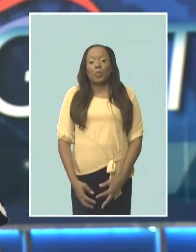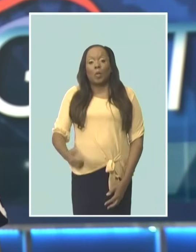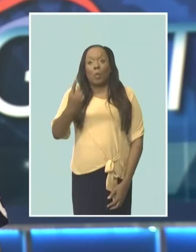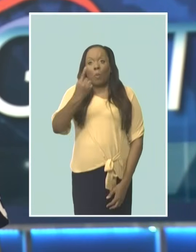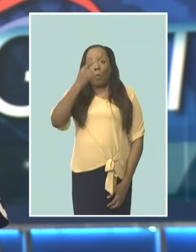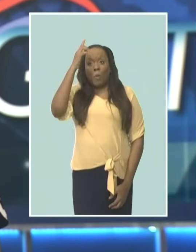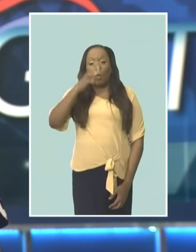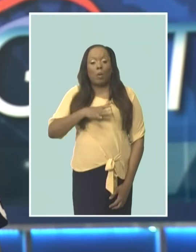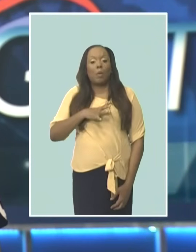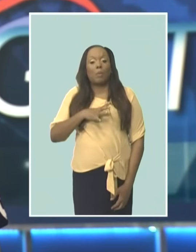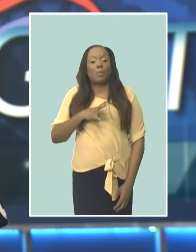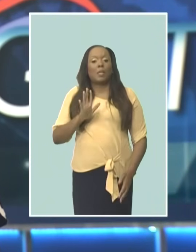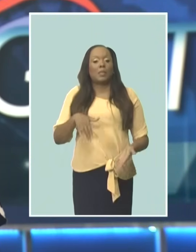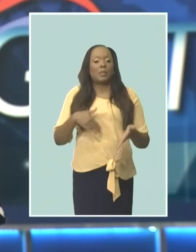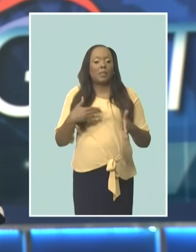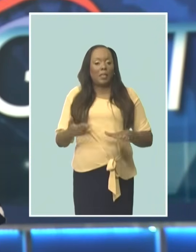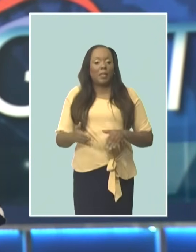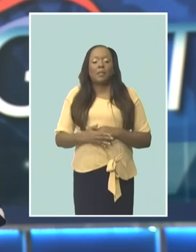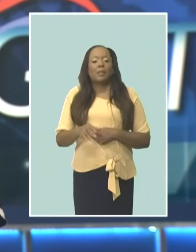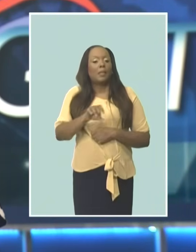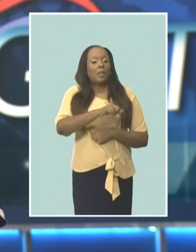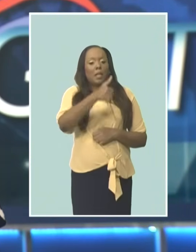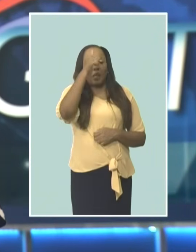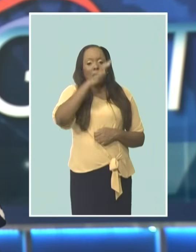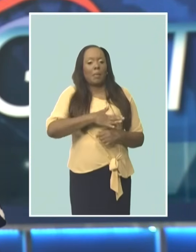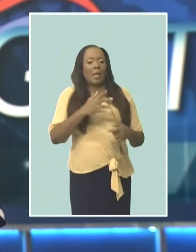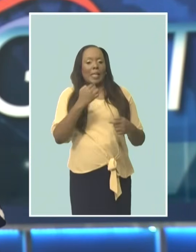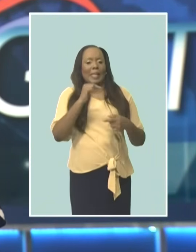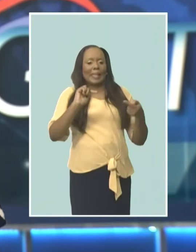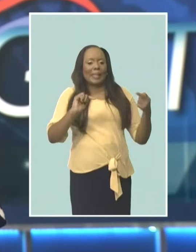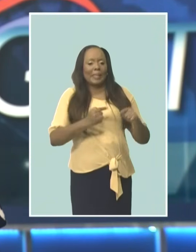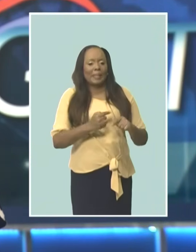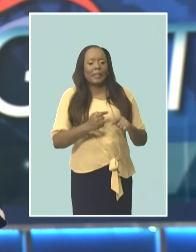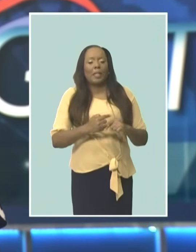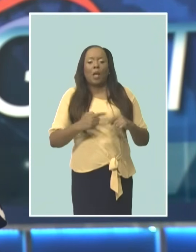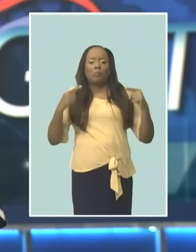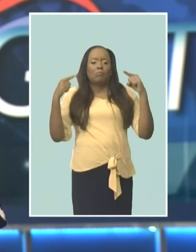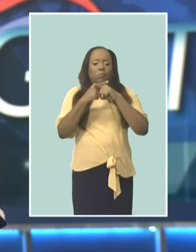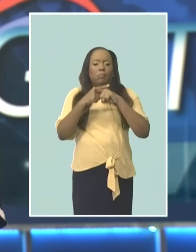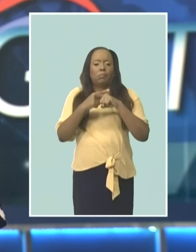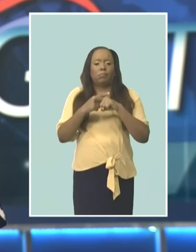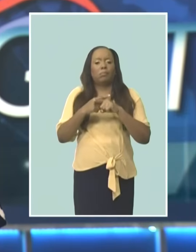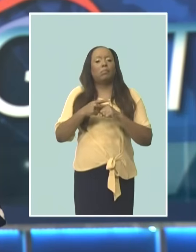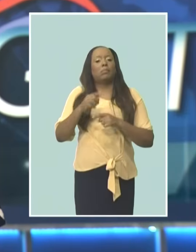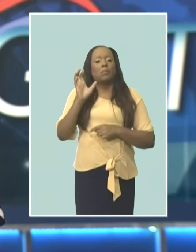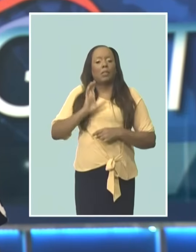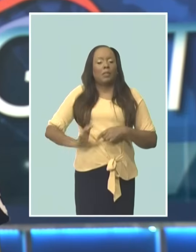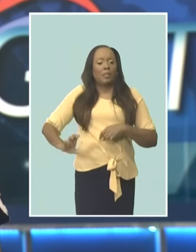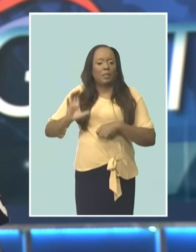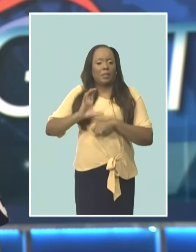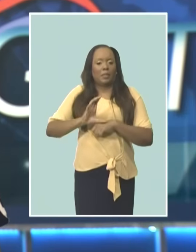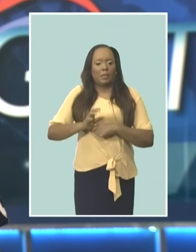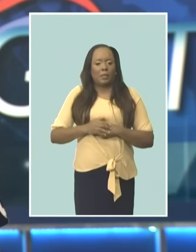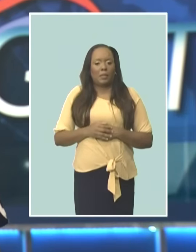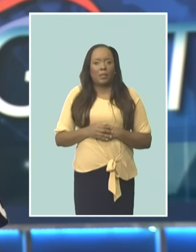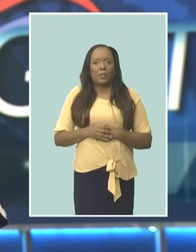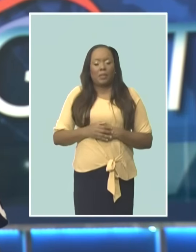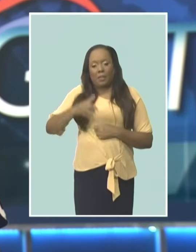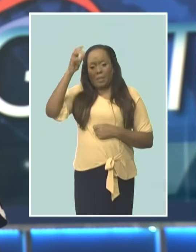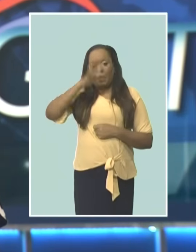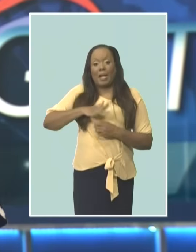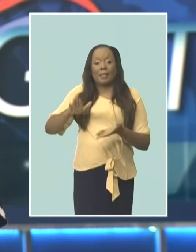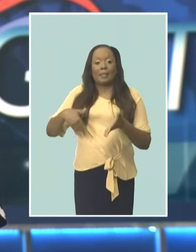One man has been killed and another is said to be seriously injured following an altercation at Parish Land in Christchurch. The deceased has